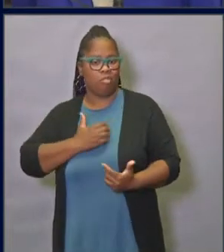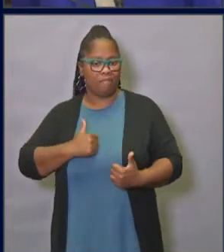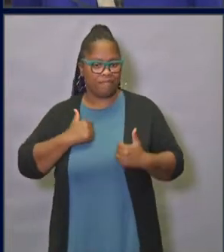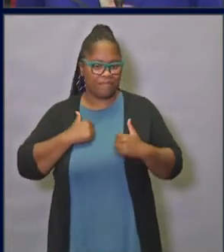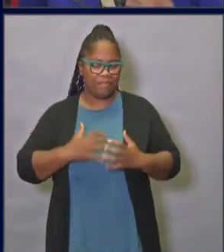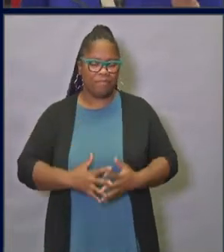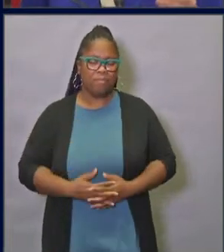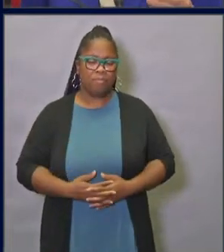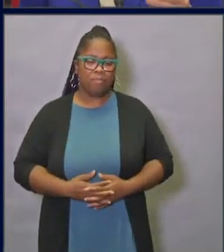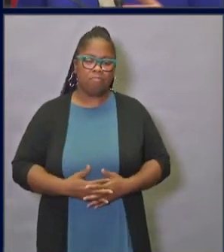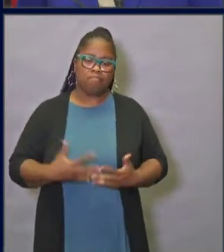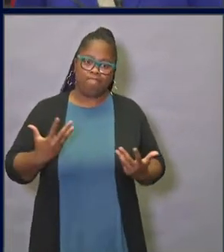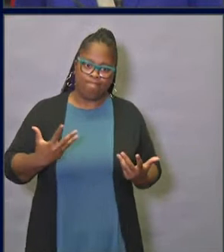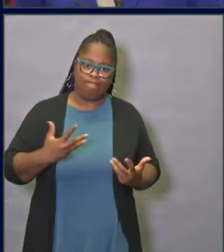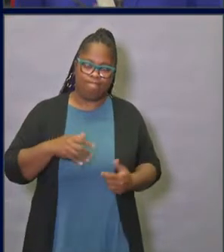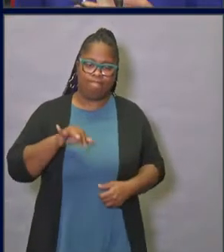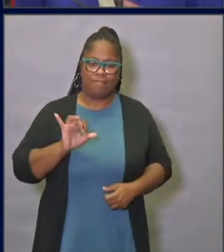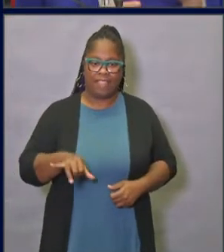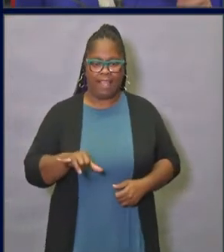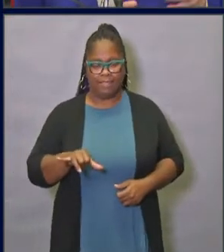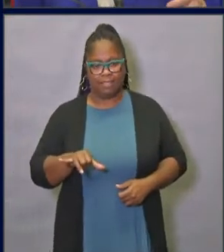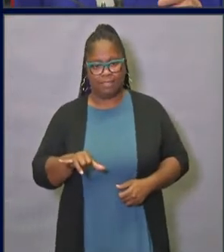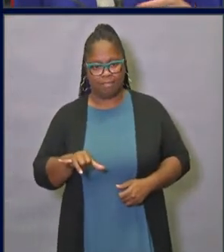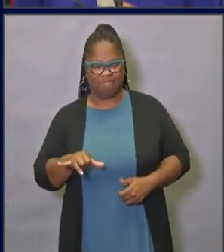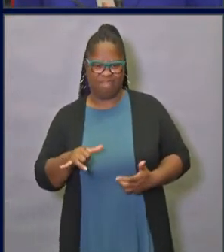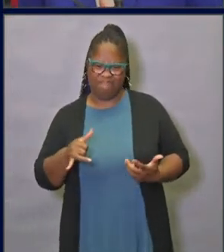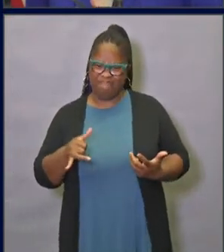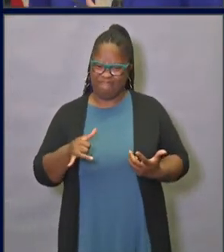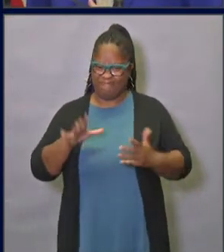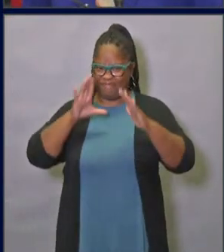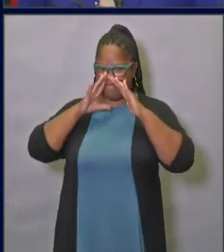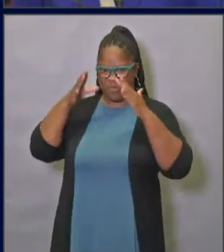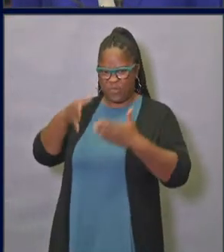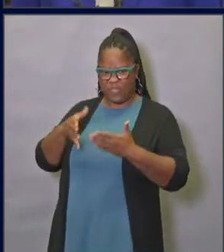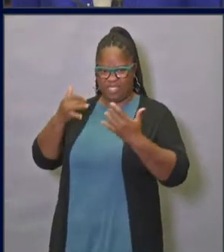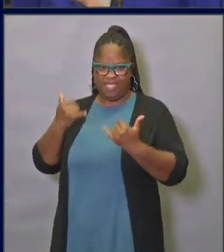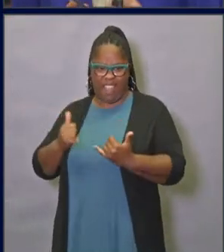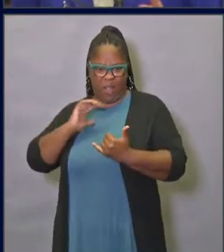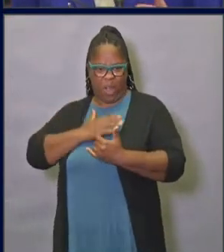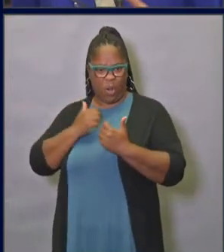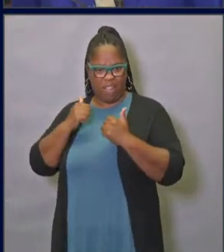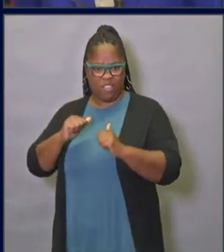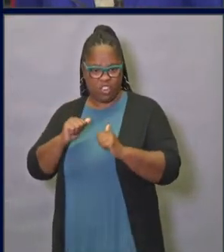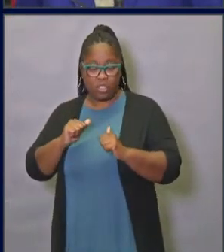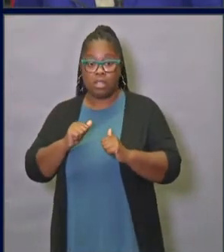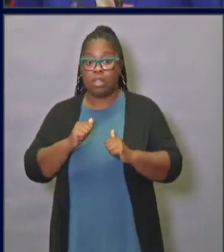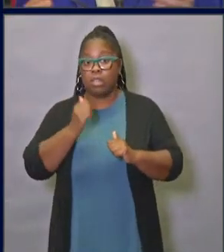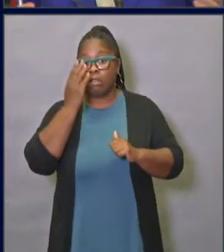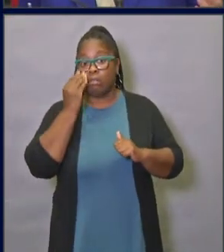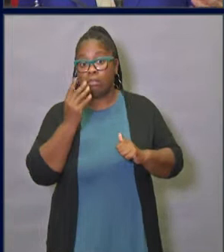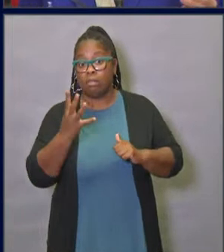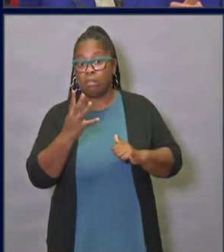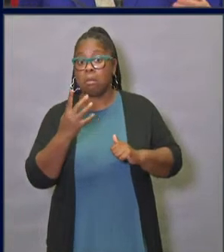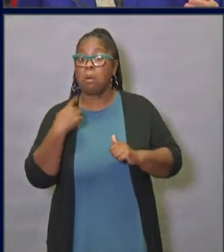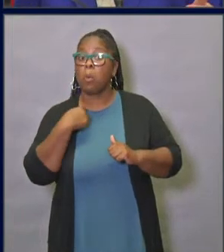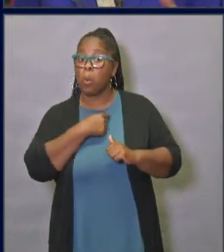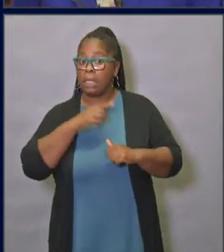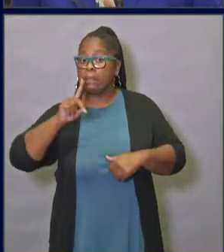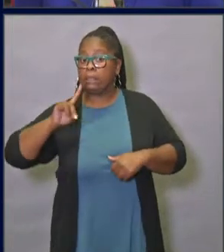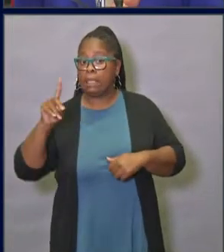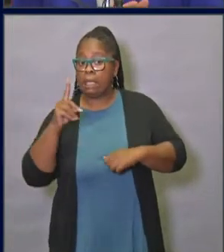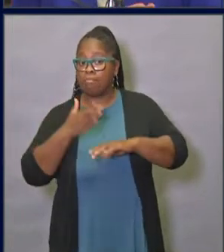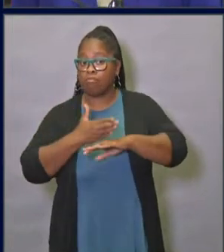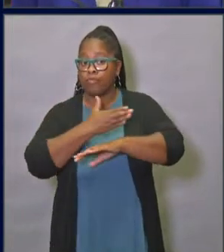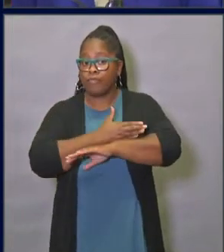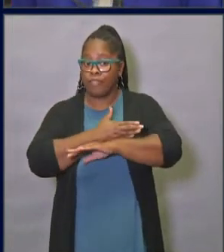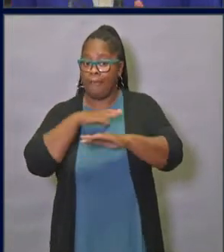business. And that's where we're concentrating a lot of our efforts. I do want to note the improvements in having